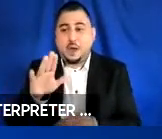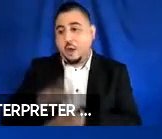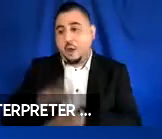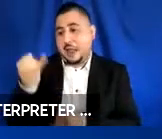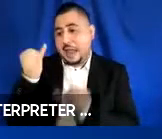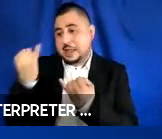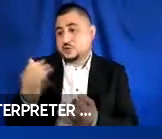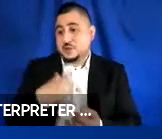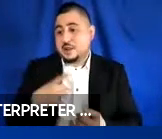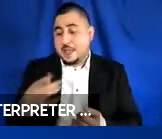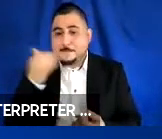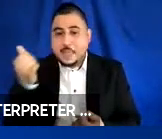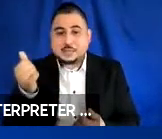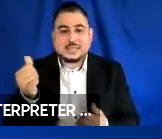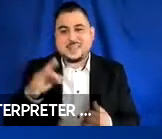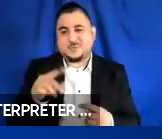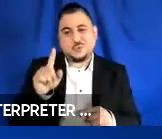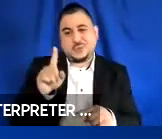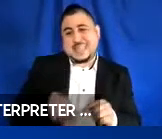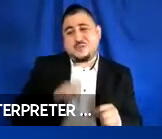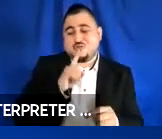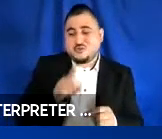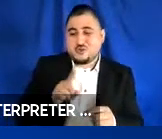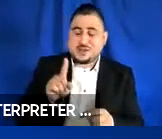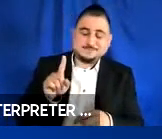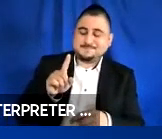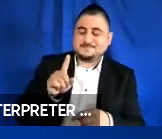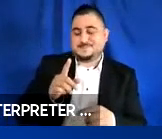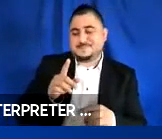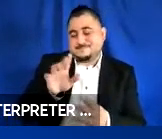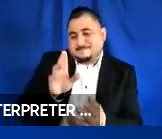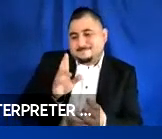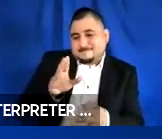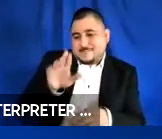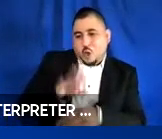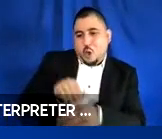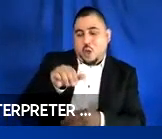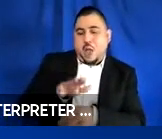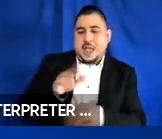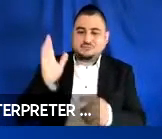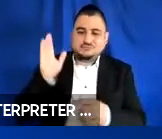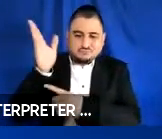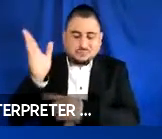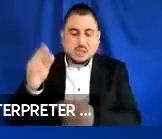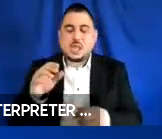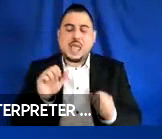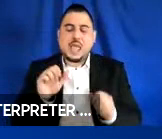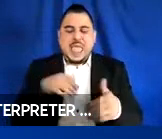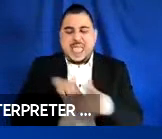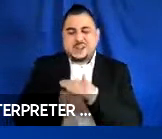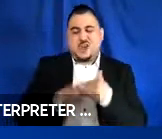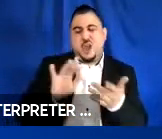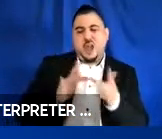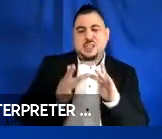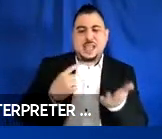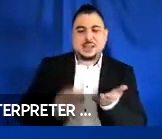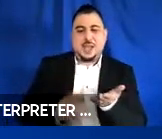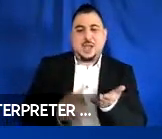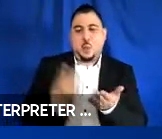able to get to your comment or question today, please enter it on this online dialogue so that it can be part of the